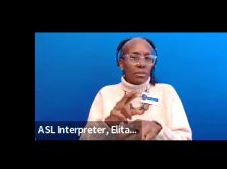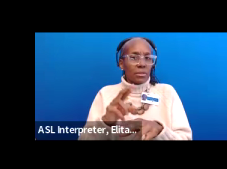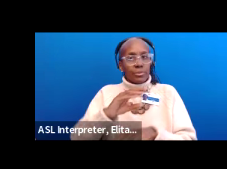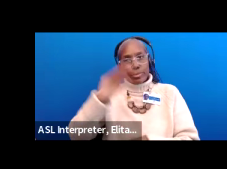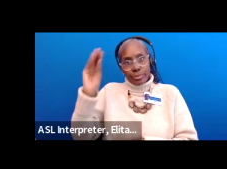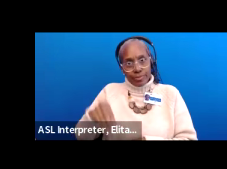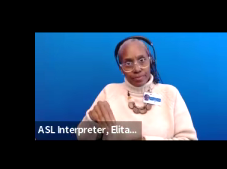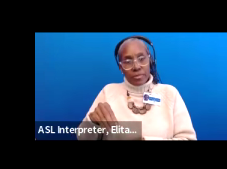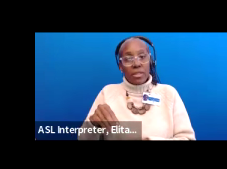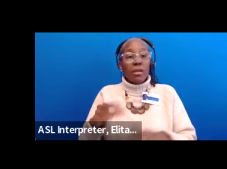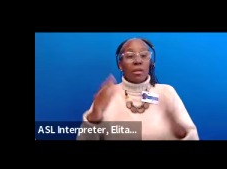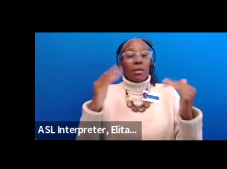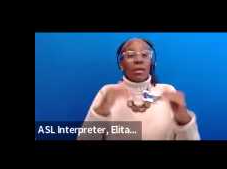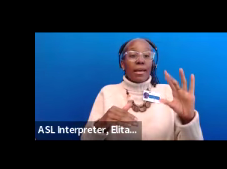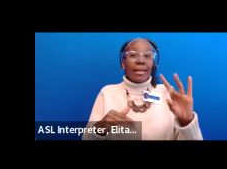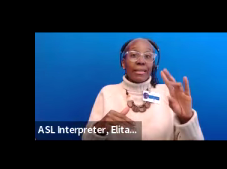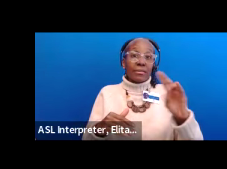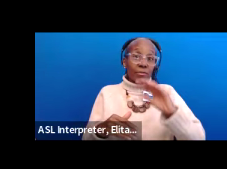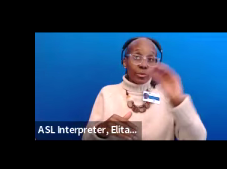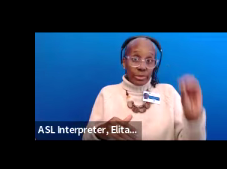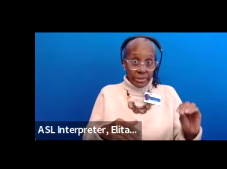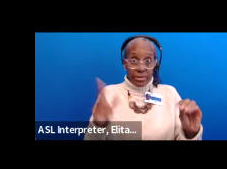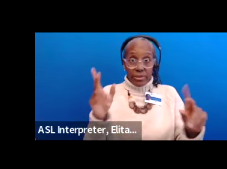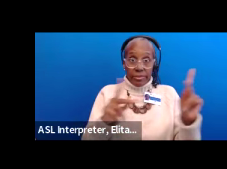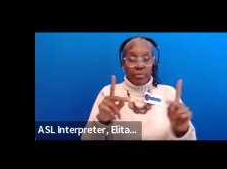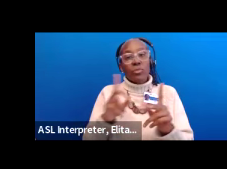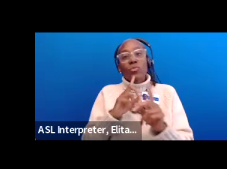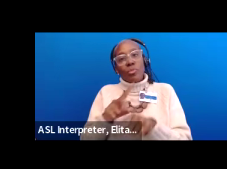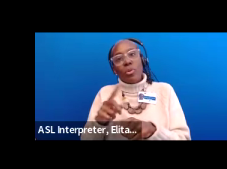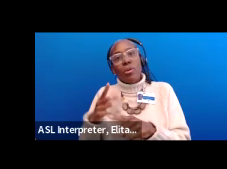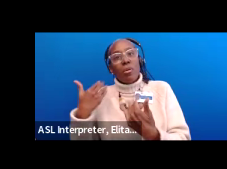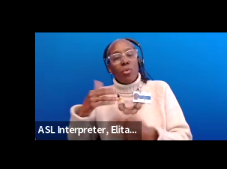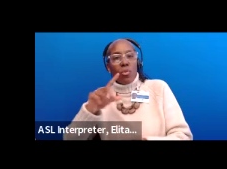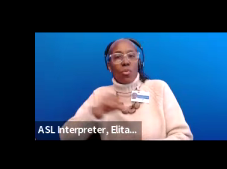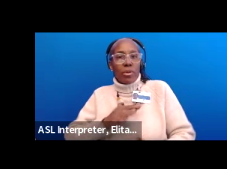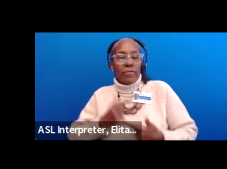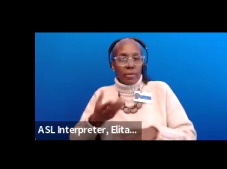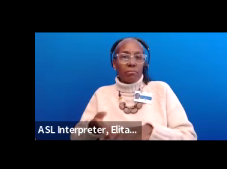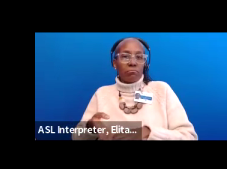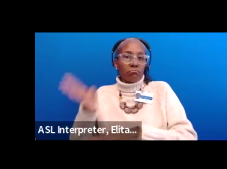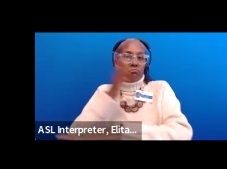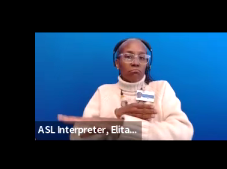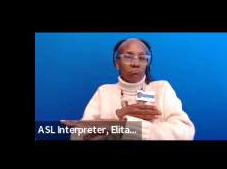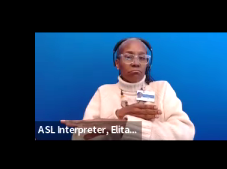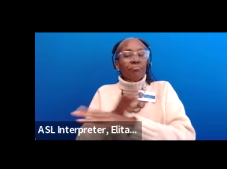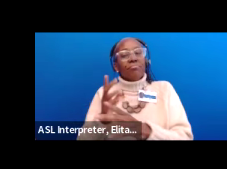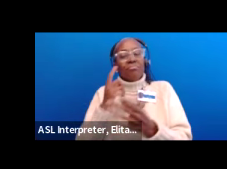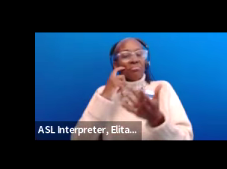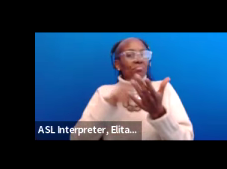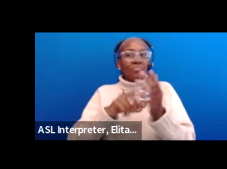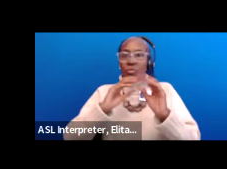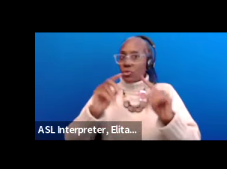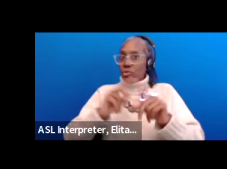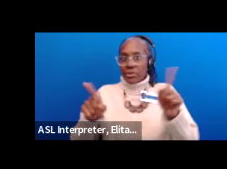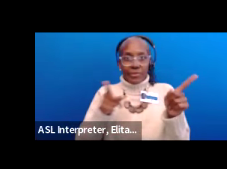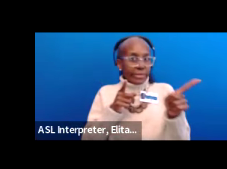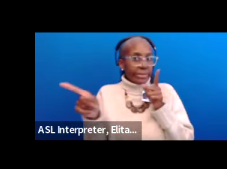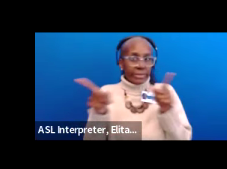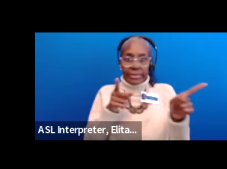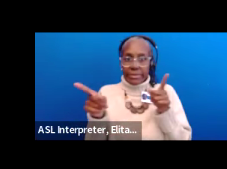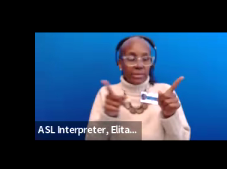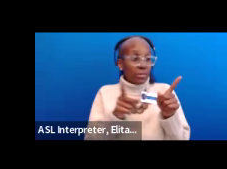Very similar, 87% of people reported improved quality of life. And we could detect no difference